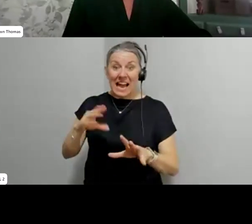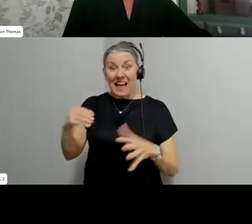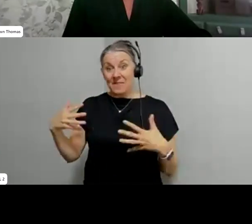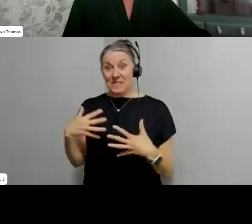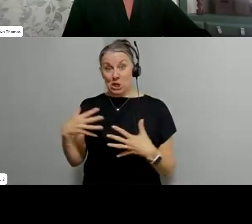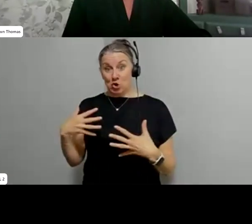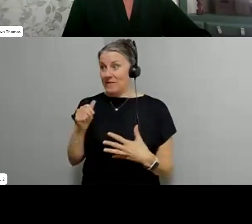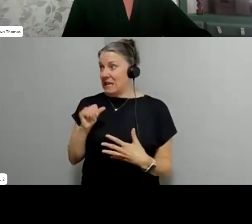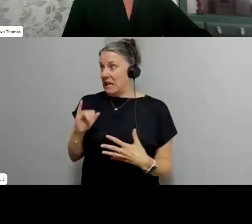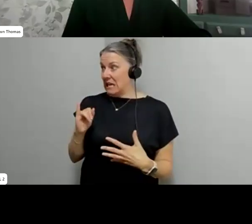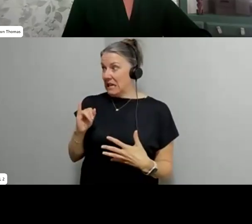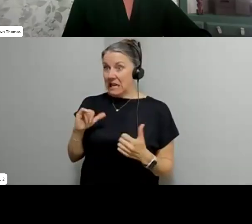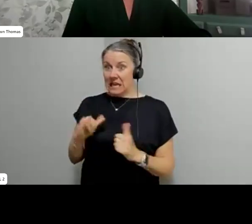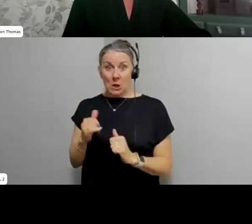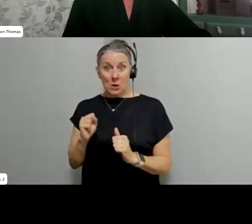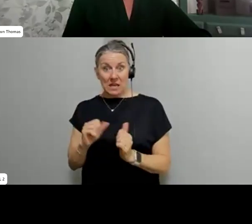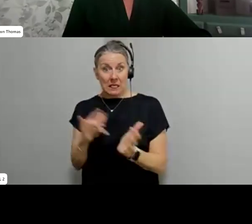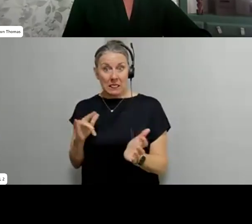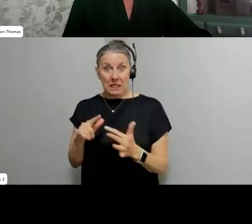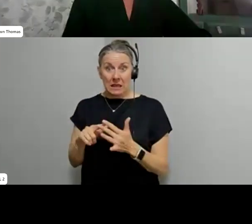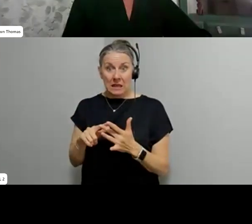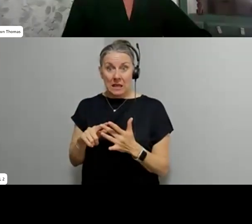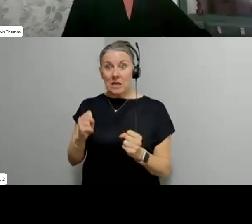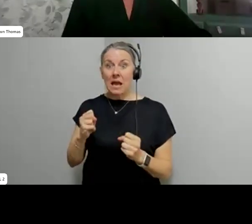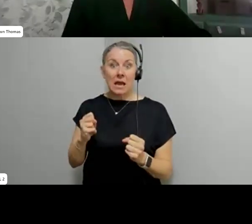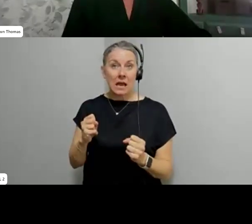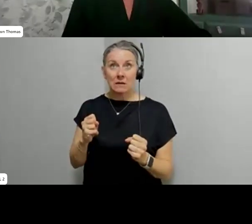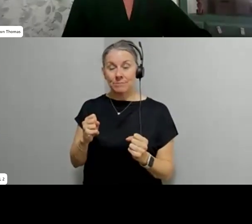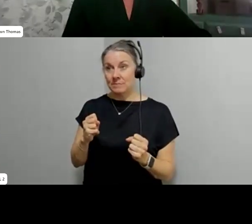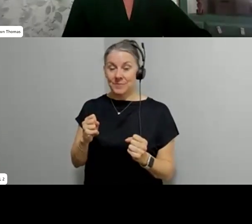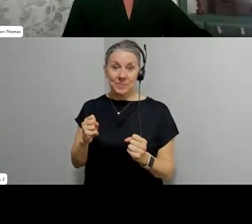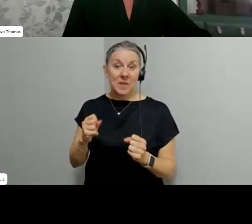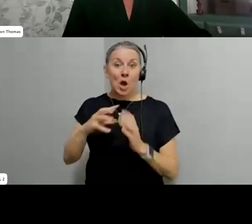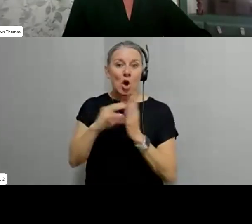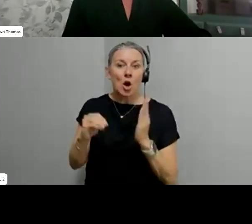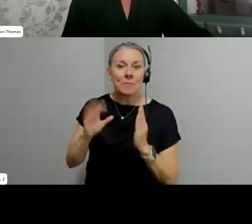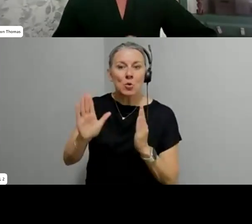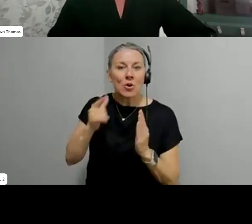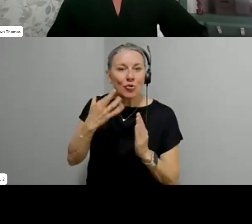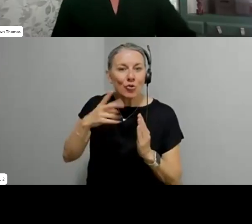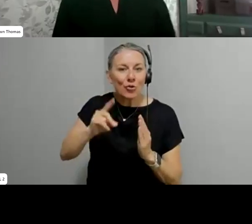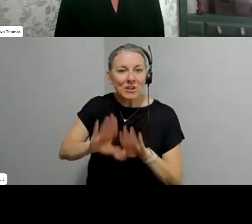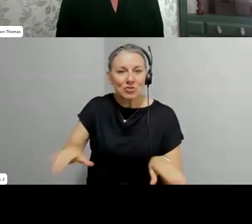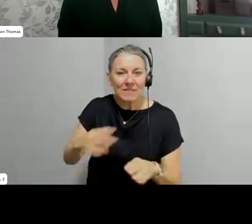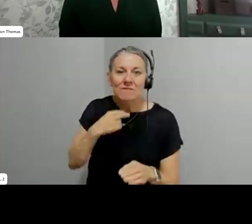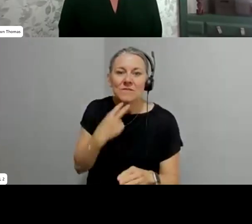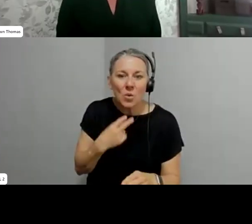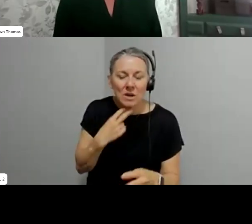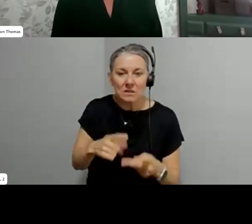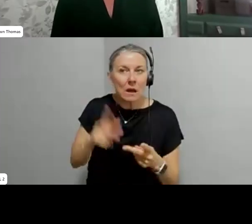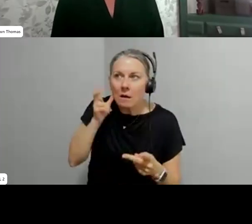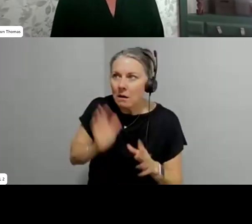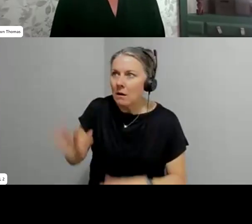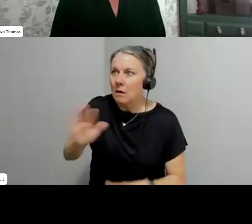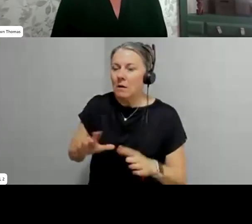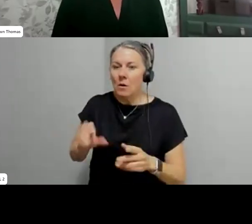AI will do in terms of, the ability to replicate the voice of your grandchild, or, make it sound like your kid's in